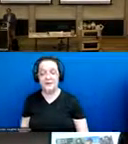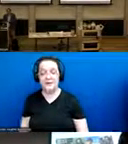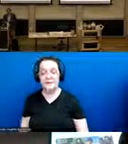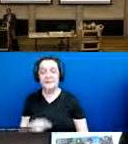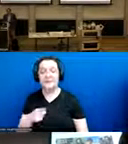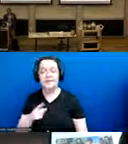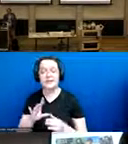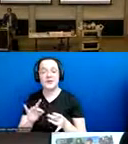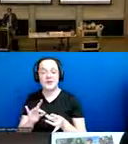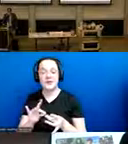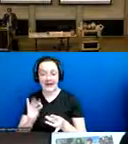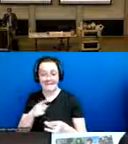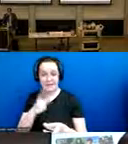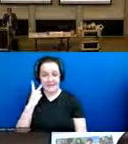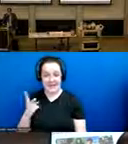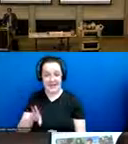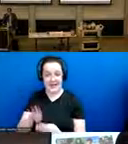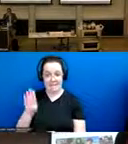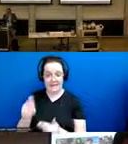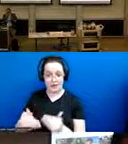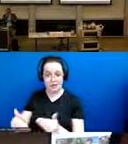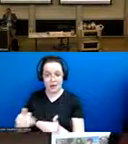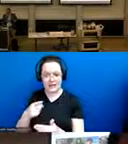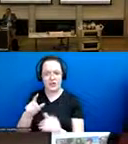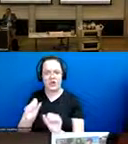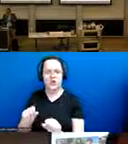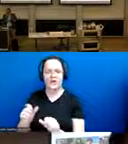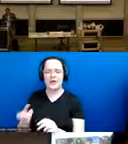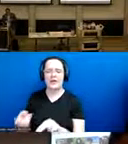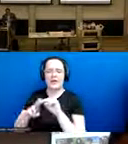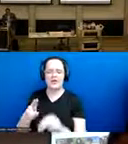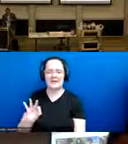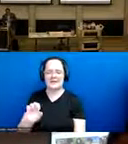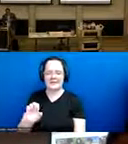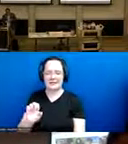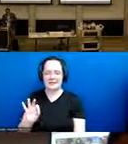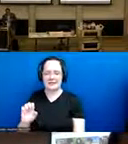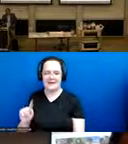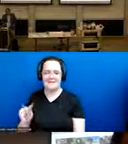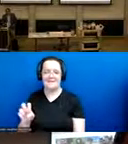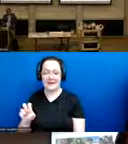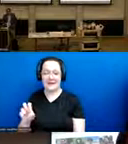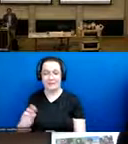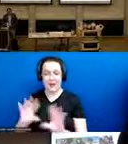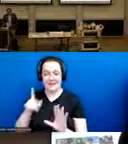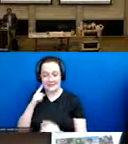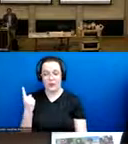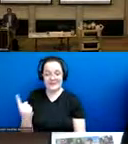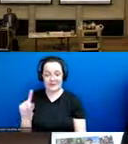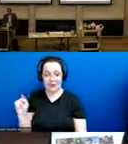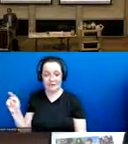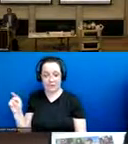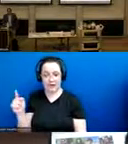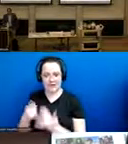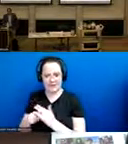amplification process, you can increase the effective brightness of your entangled photon source, right? So that's like the high gain regime,